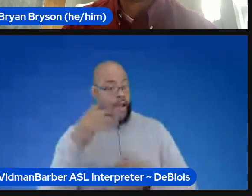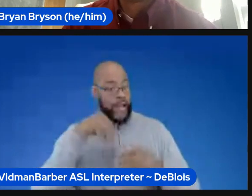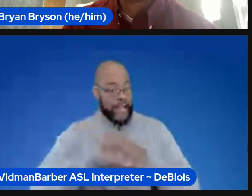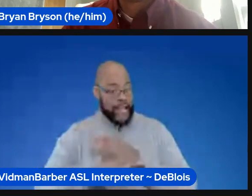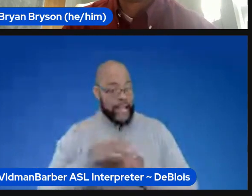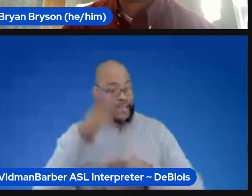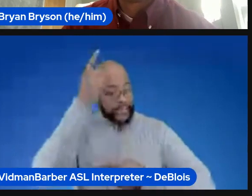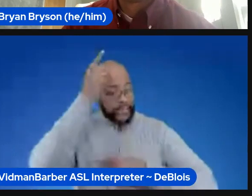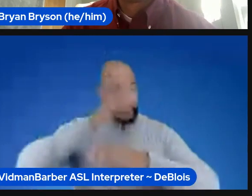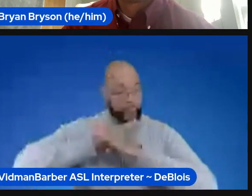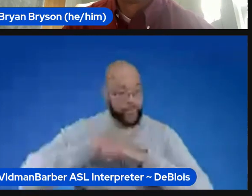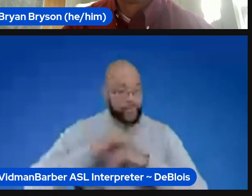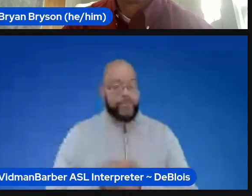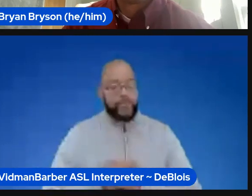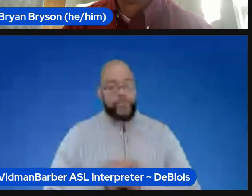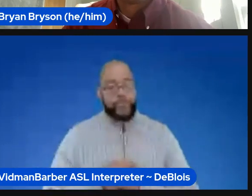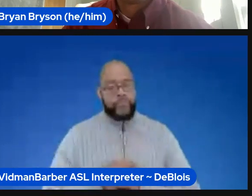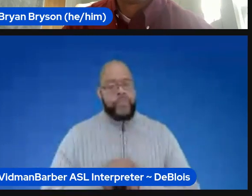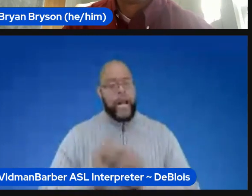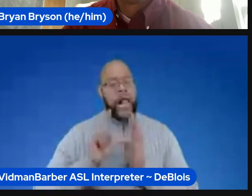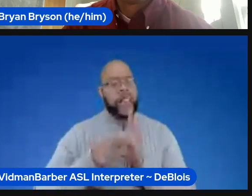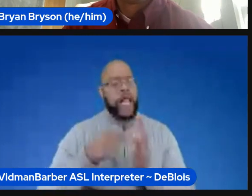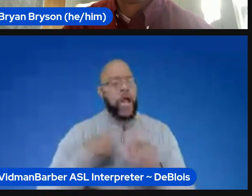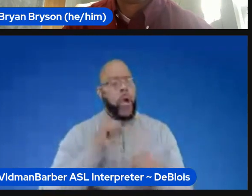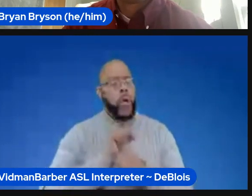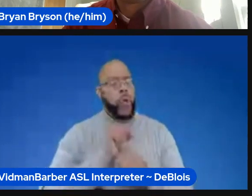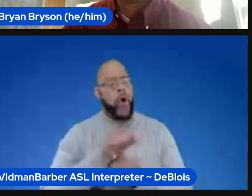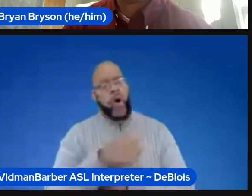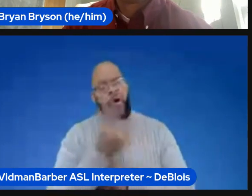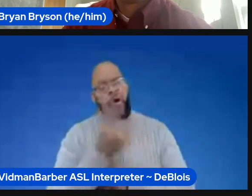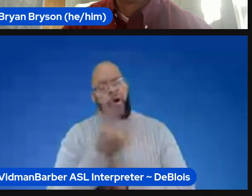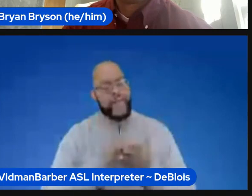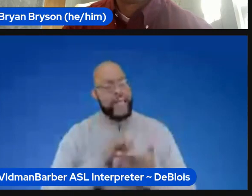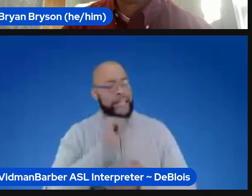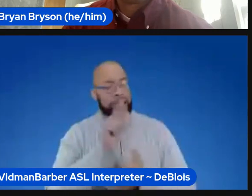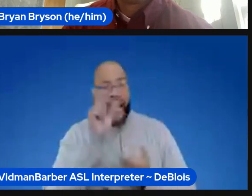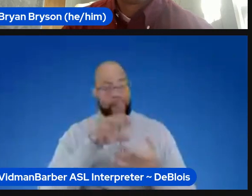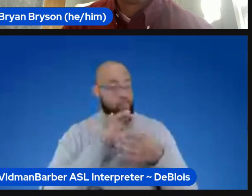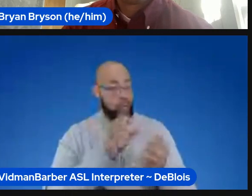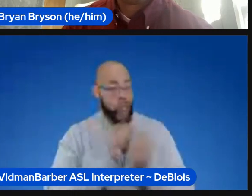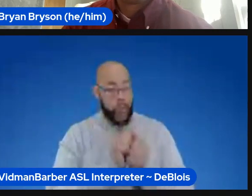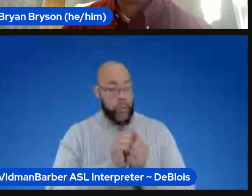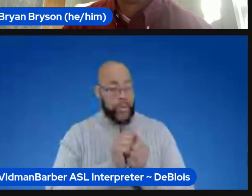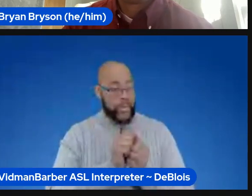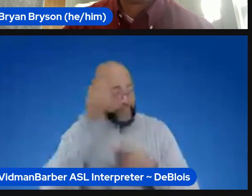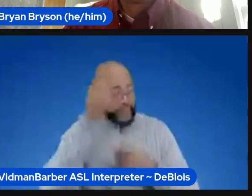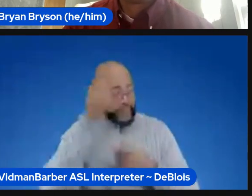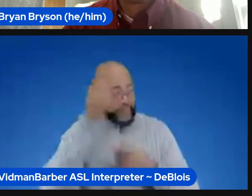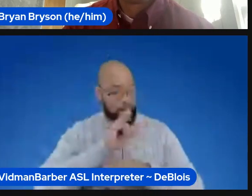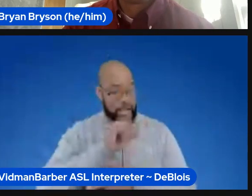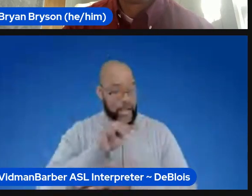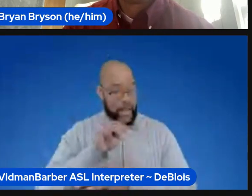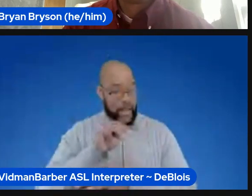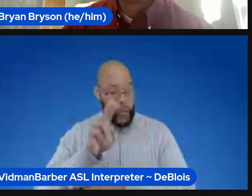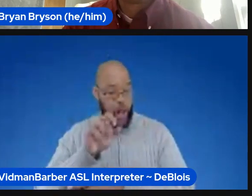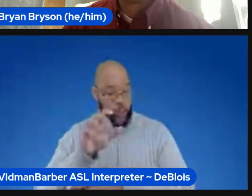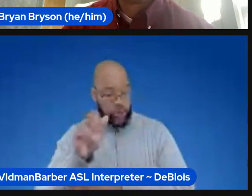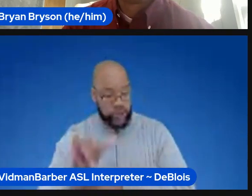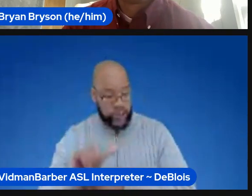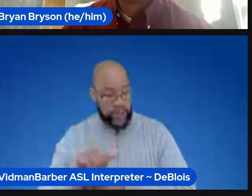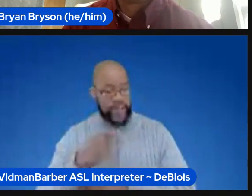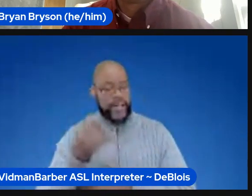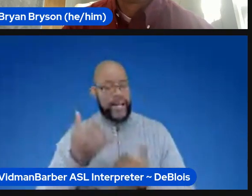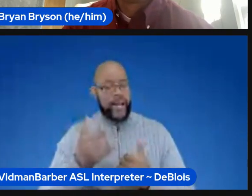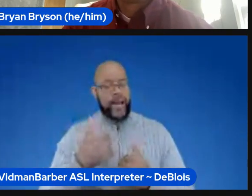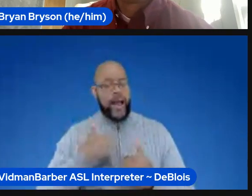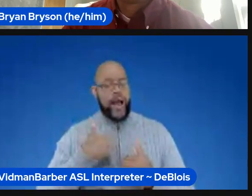immunology. Later, I worked in other things that did not have to do with immunology. And now I'm at